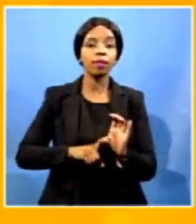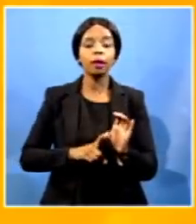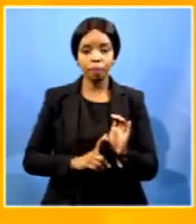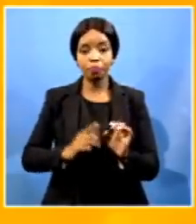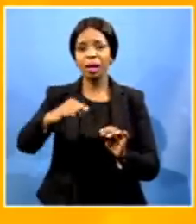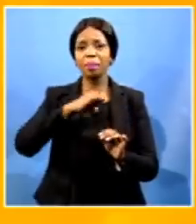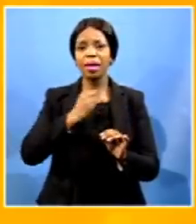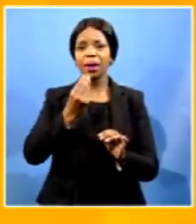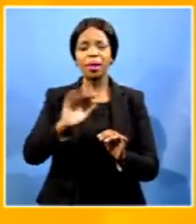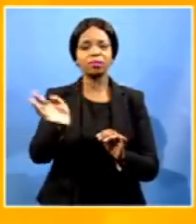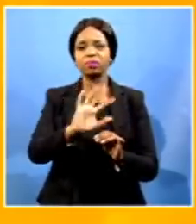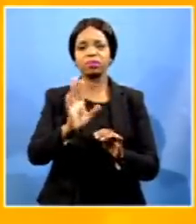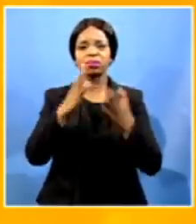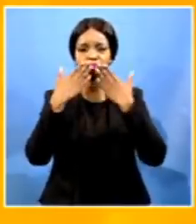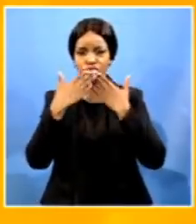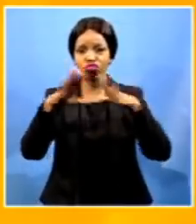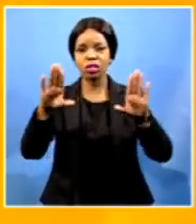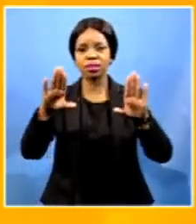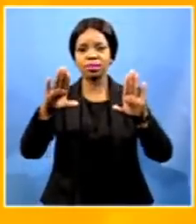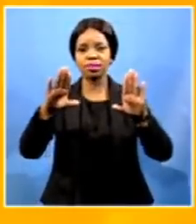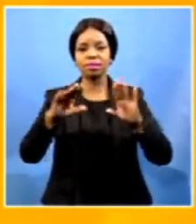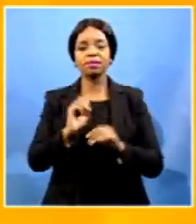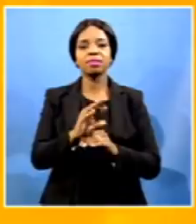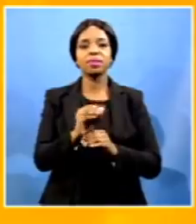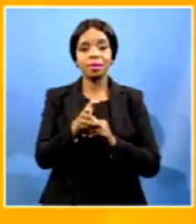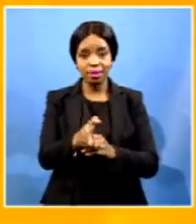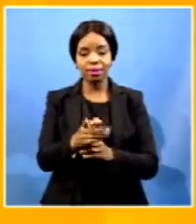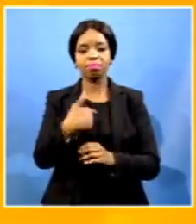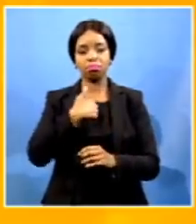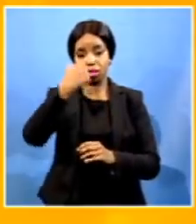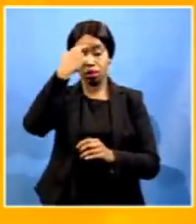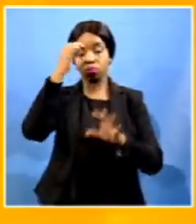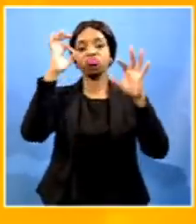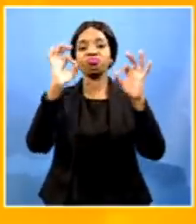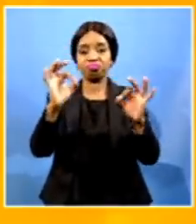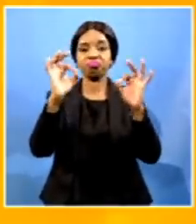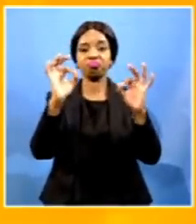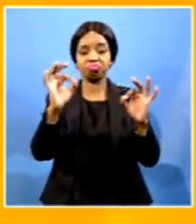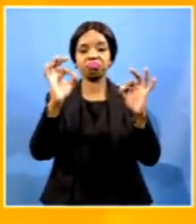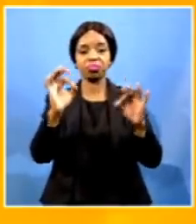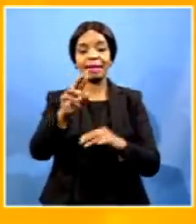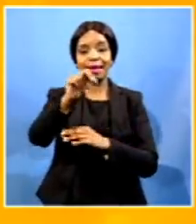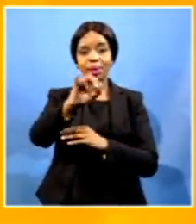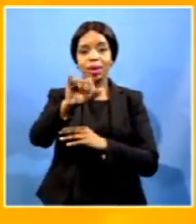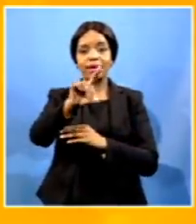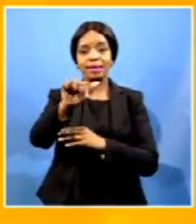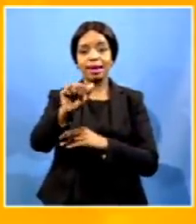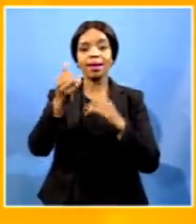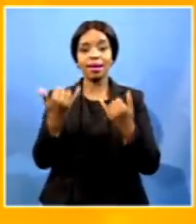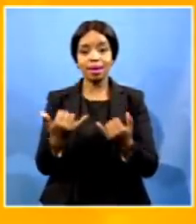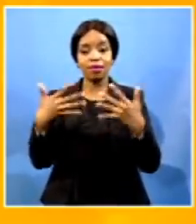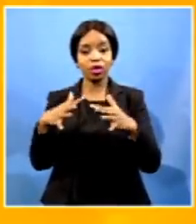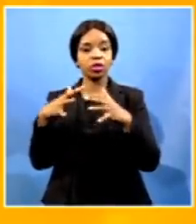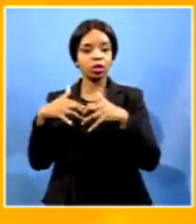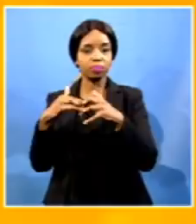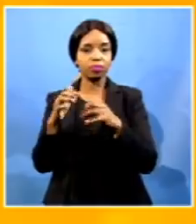back. It's something they're going to give you, and this, I think, is absolutely fantastic. The NYDA has opened the Youth Micro Enterprises Relief